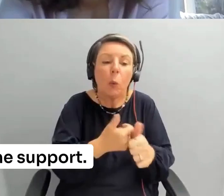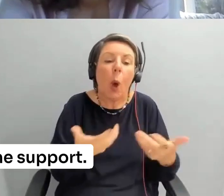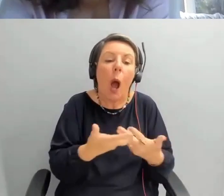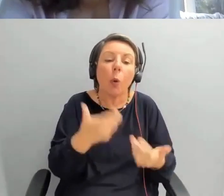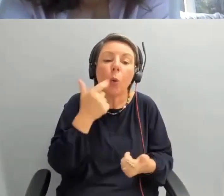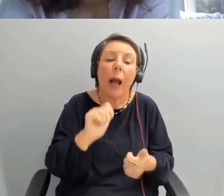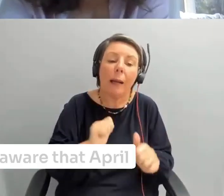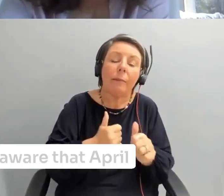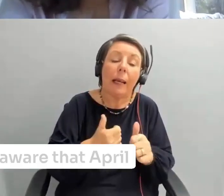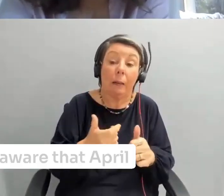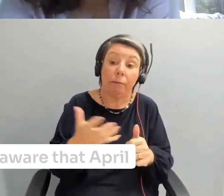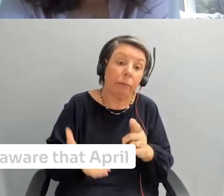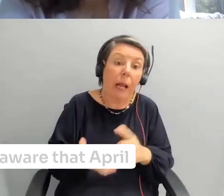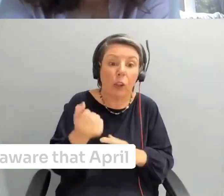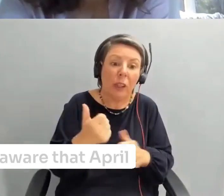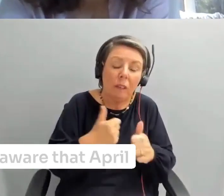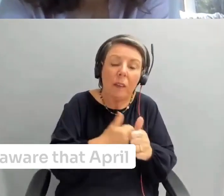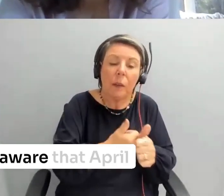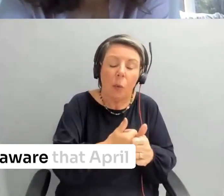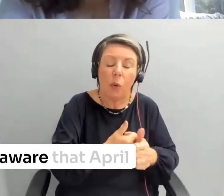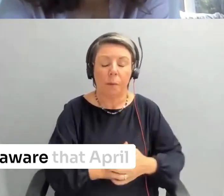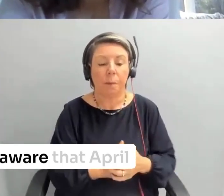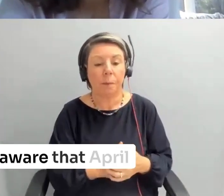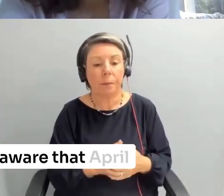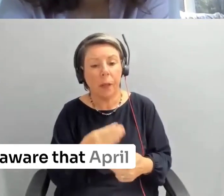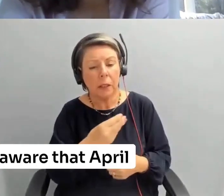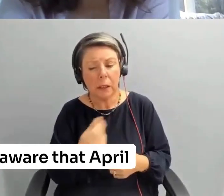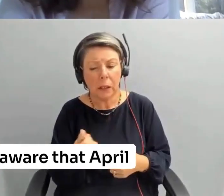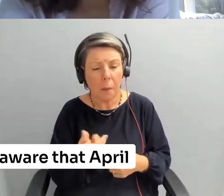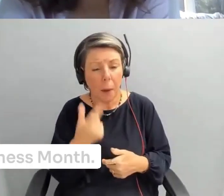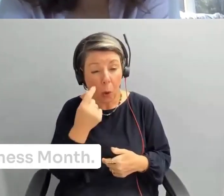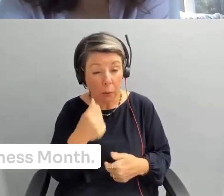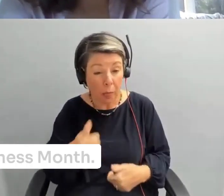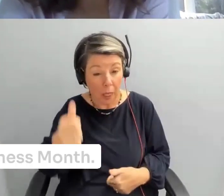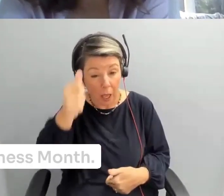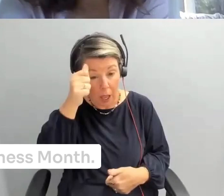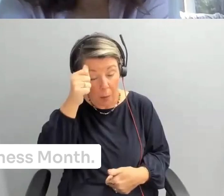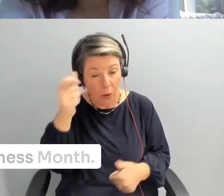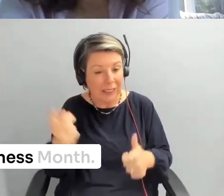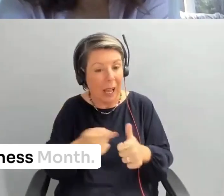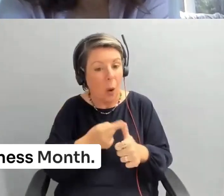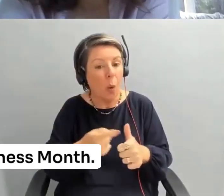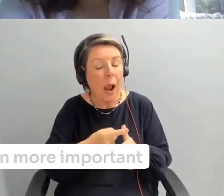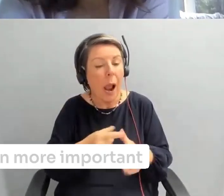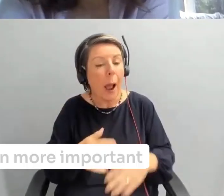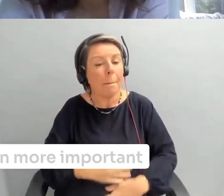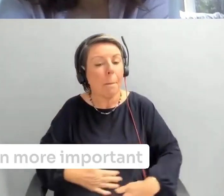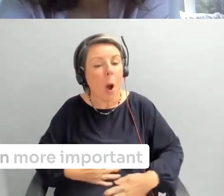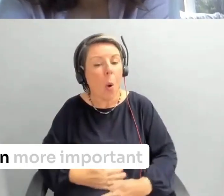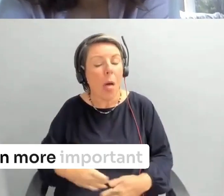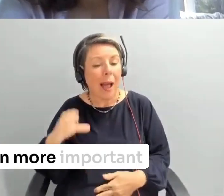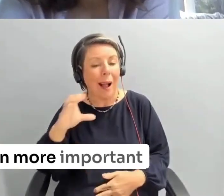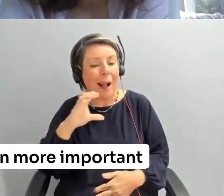support. Also, some of you might be aware, but April is Bowel Cancer Awareness Month, so we thought